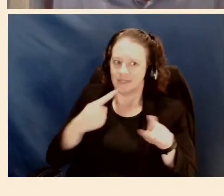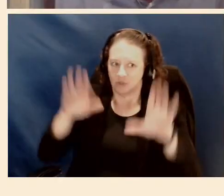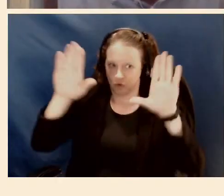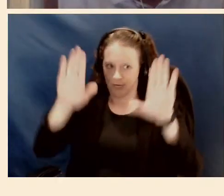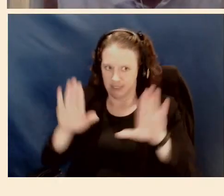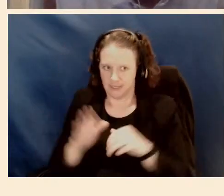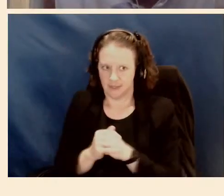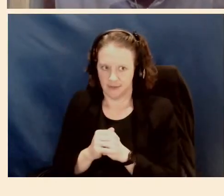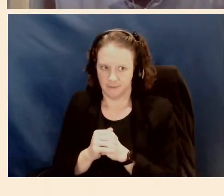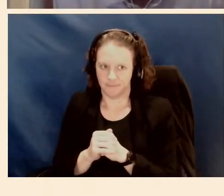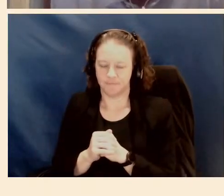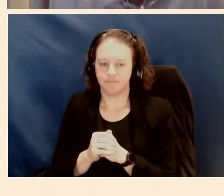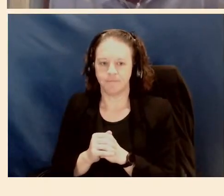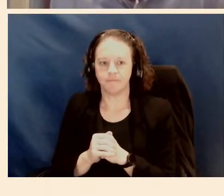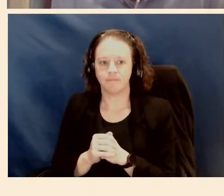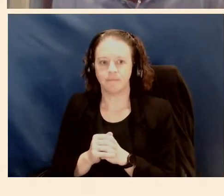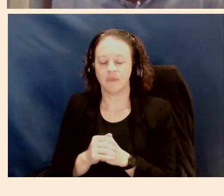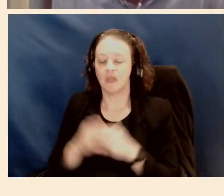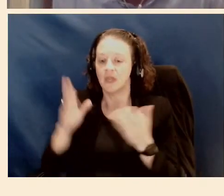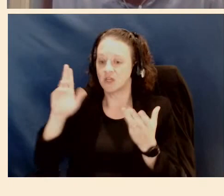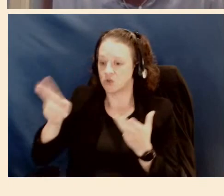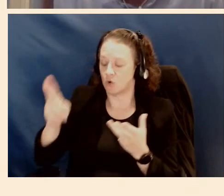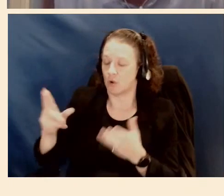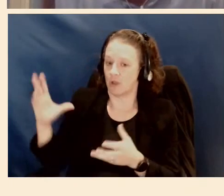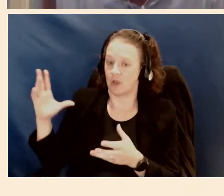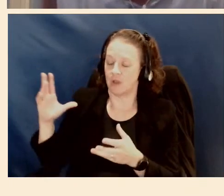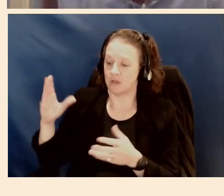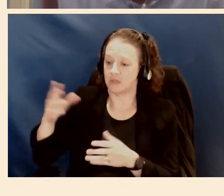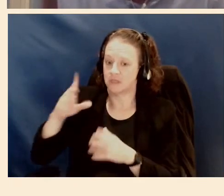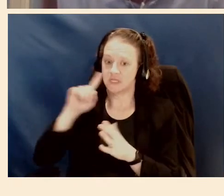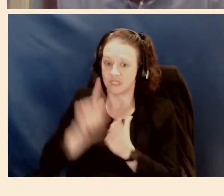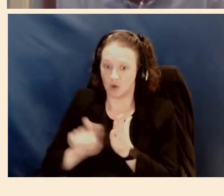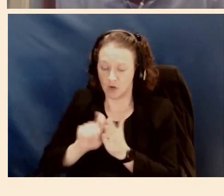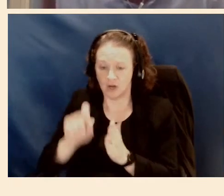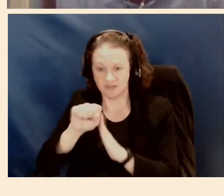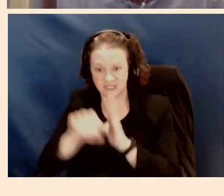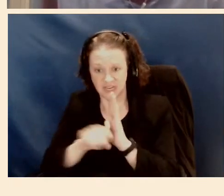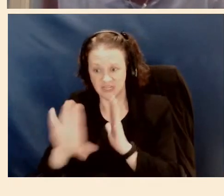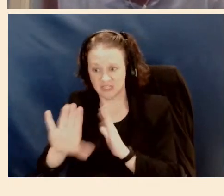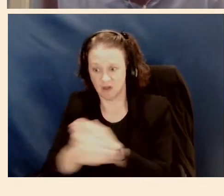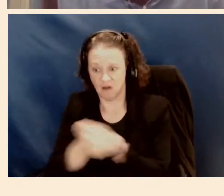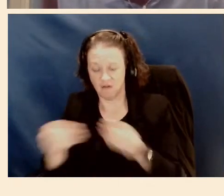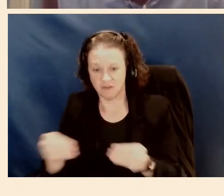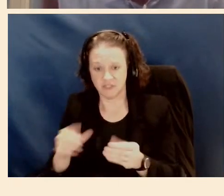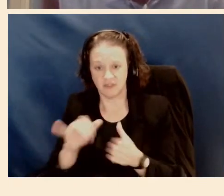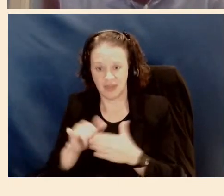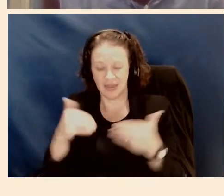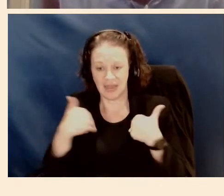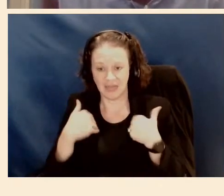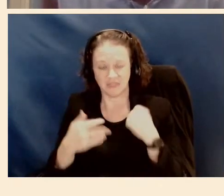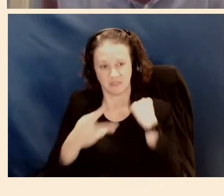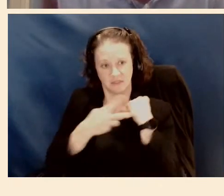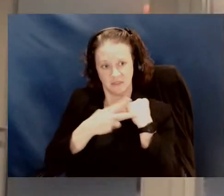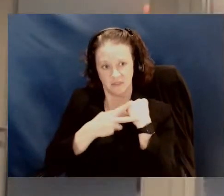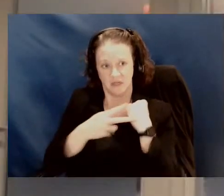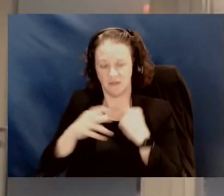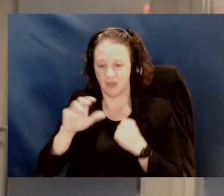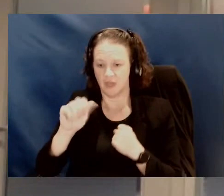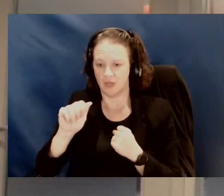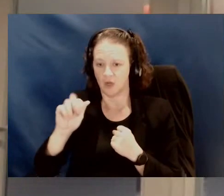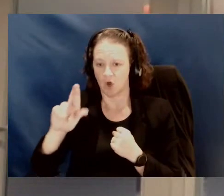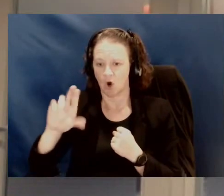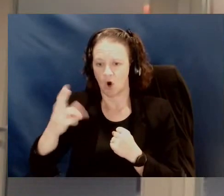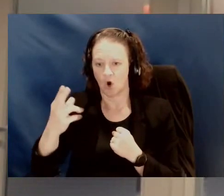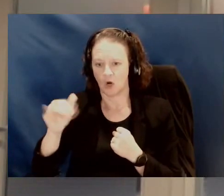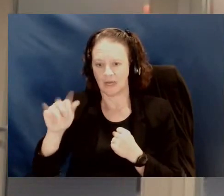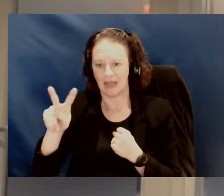Historically, the Secretary of State's office, which houses the Archives Division, has taken a strong interest in government transparency. A year